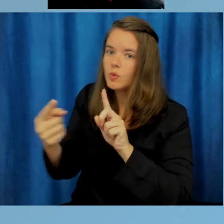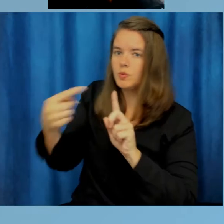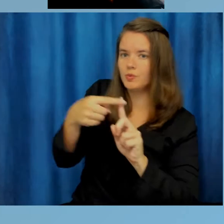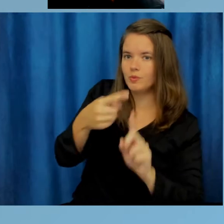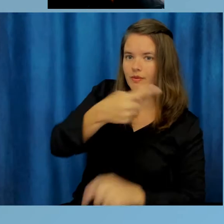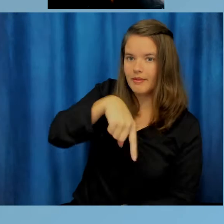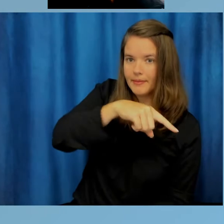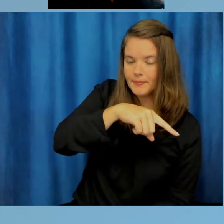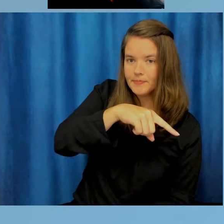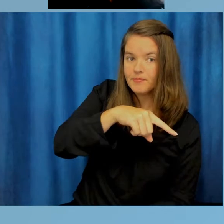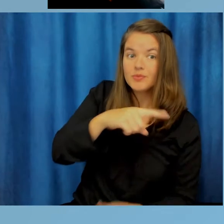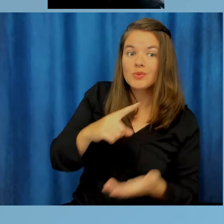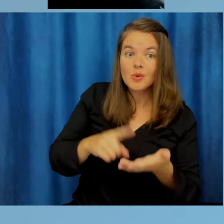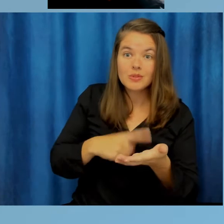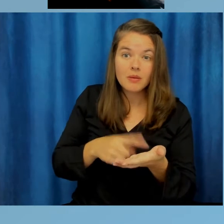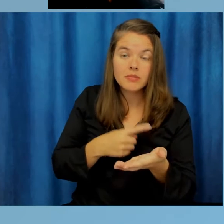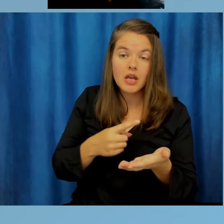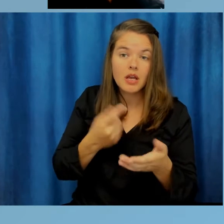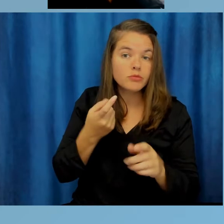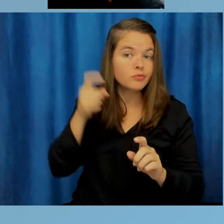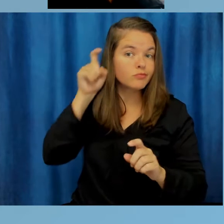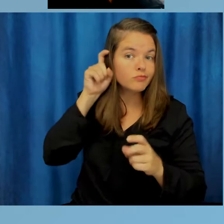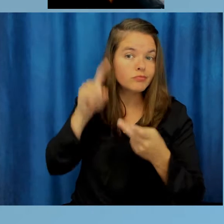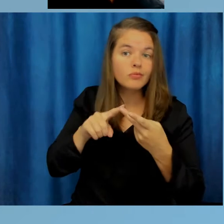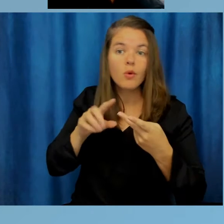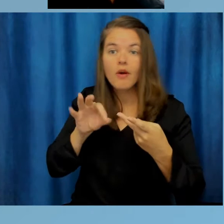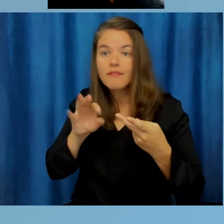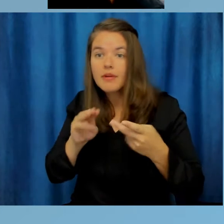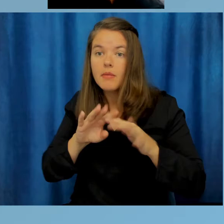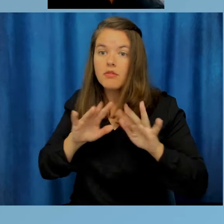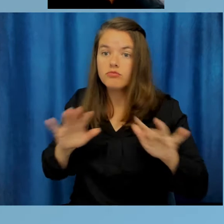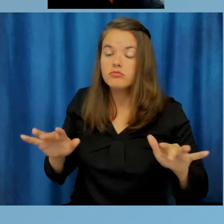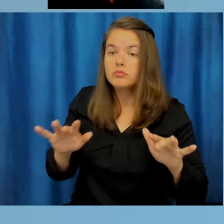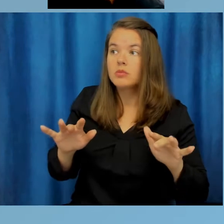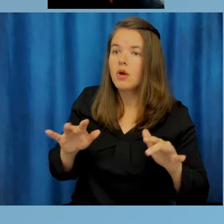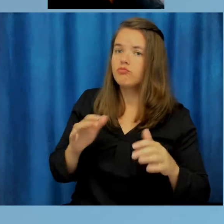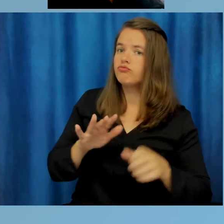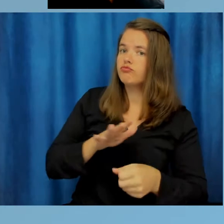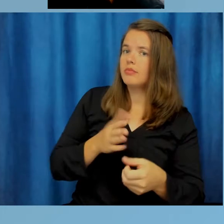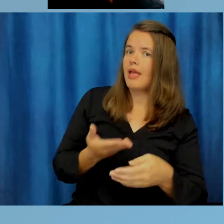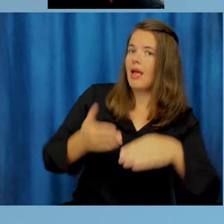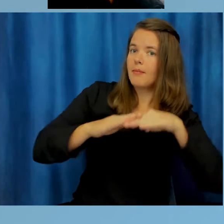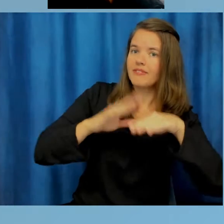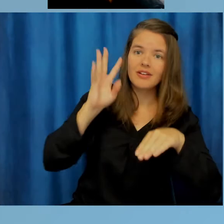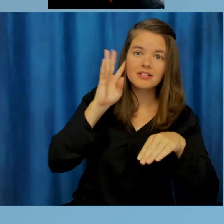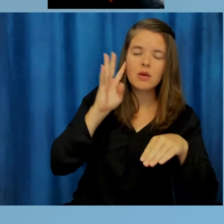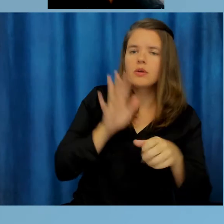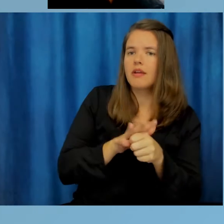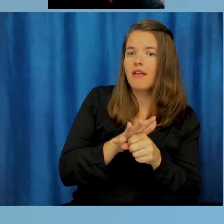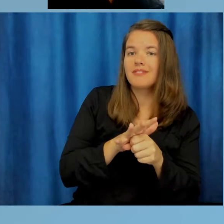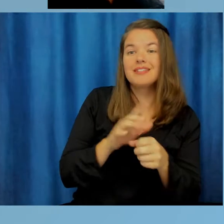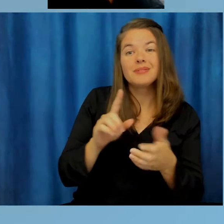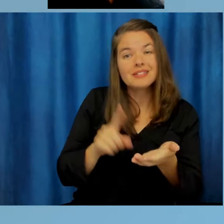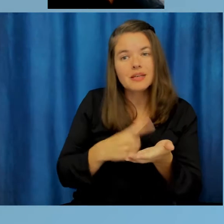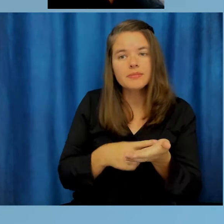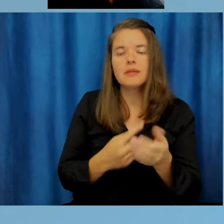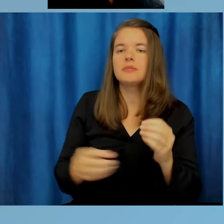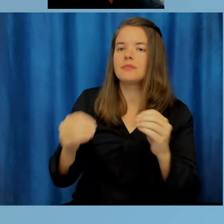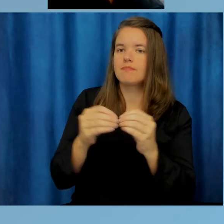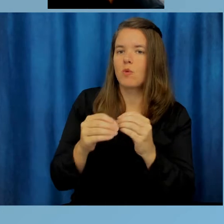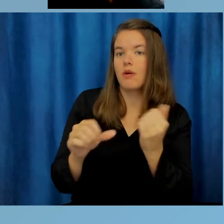them. So sometimes amplification is enough, and other times they need more assistance like captioning.